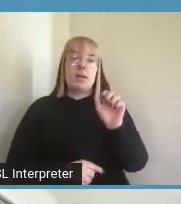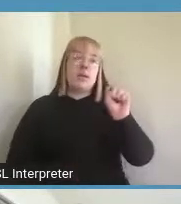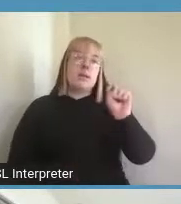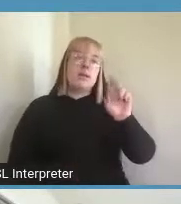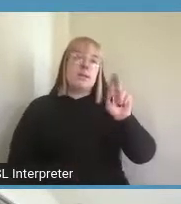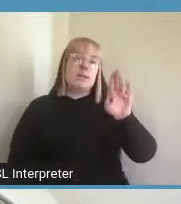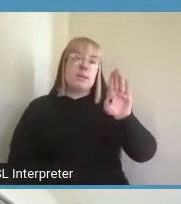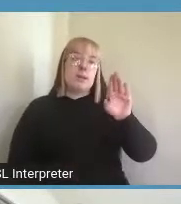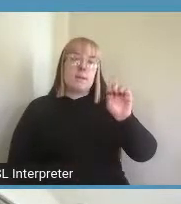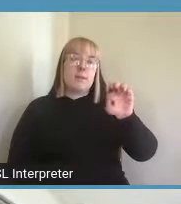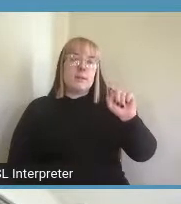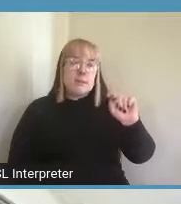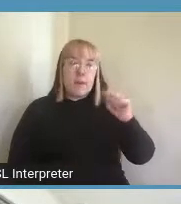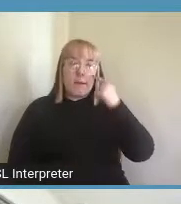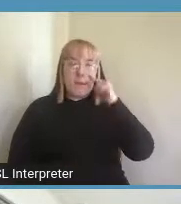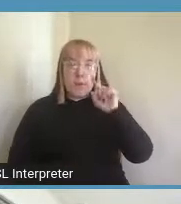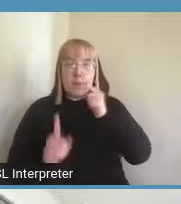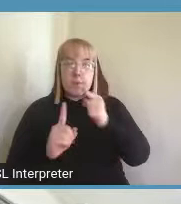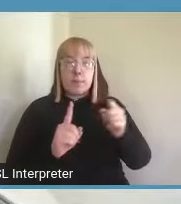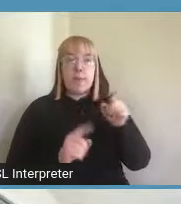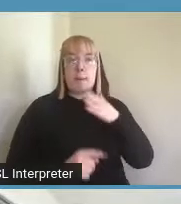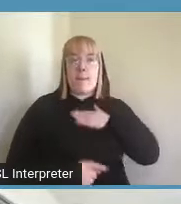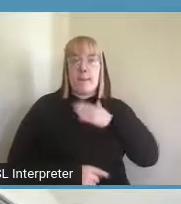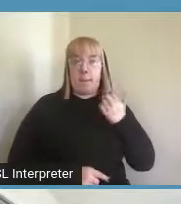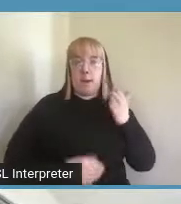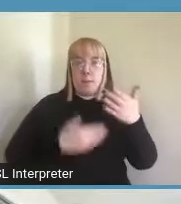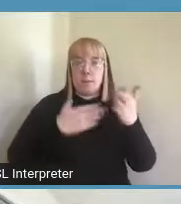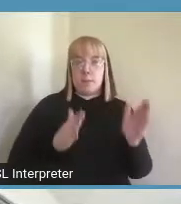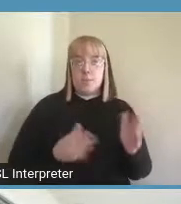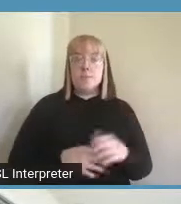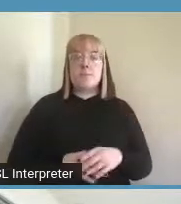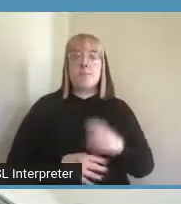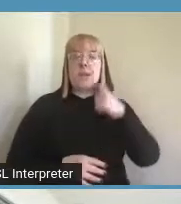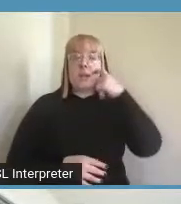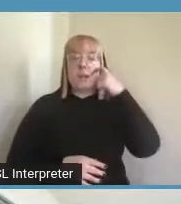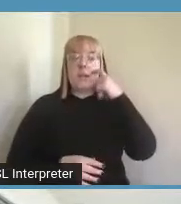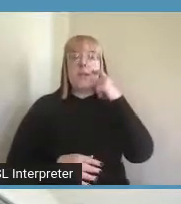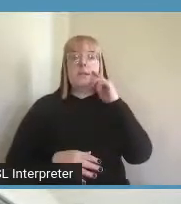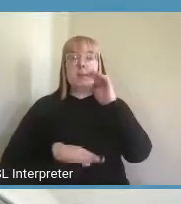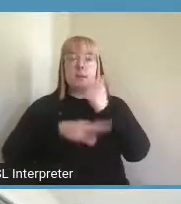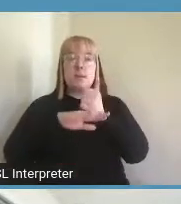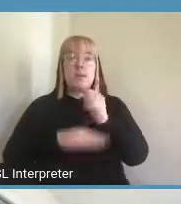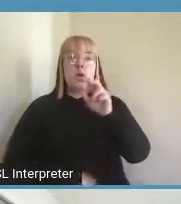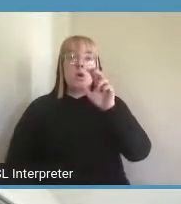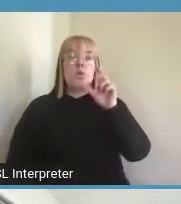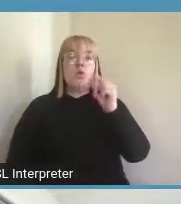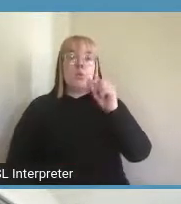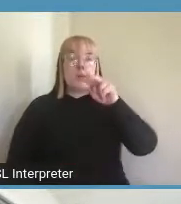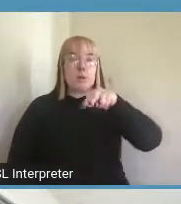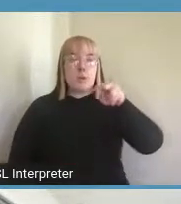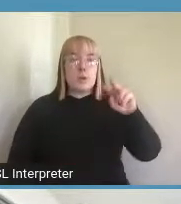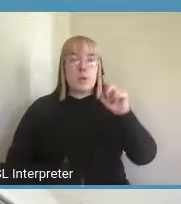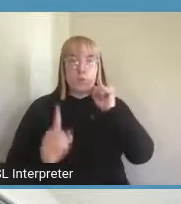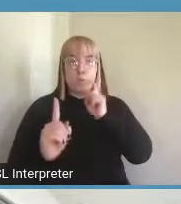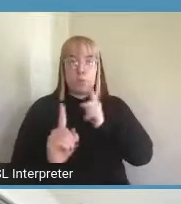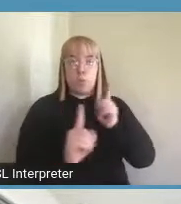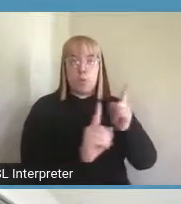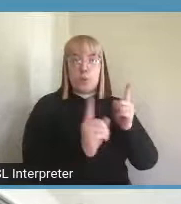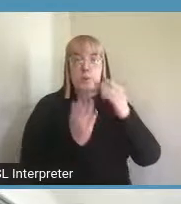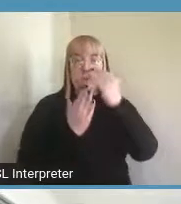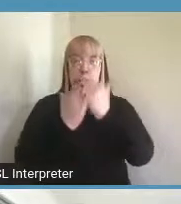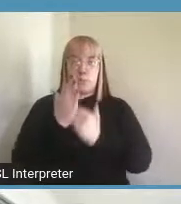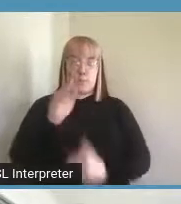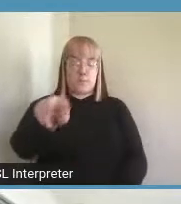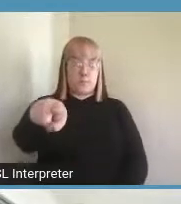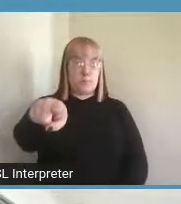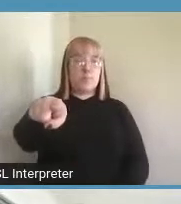actually, of goals for the Monterey Bay Aquarium. So we just recently drafted our 2022 goals. This is for the whole marketing